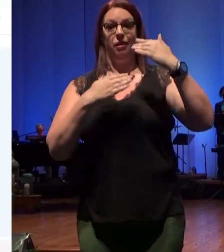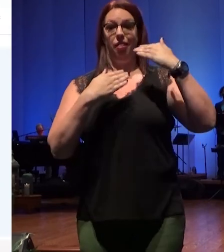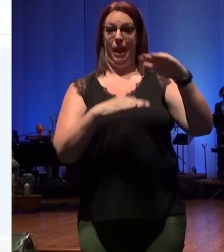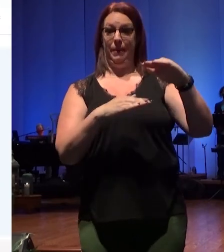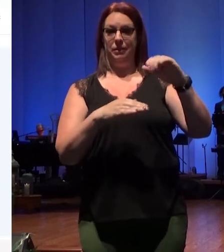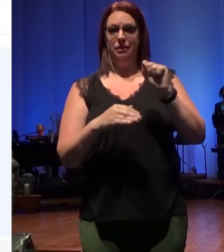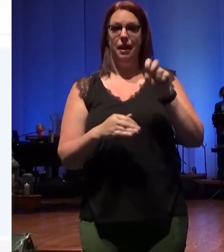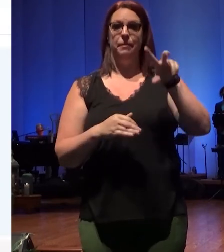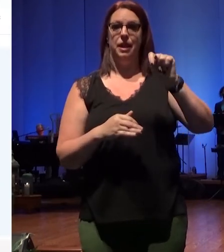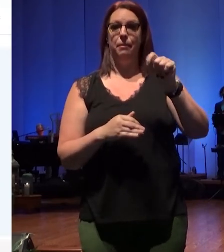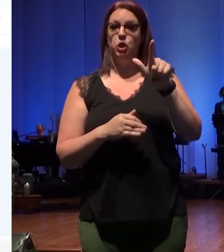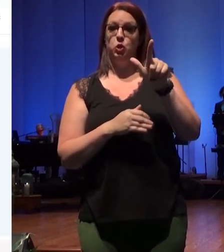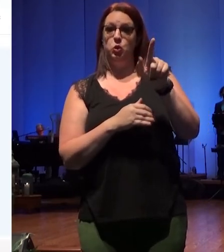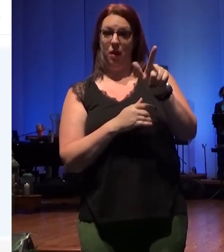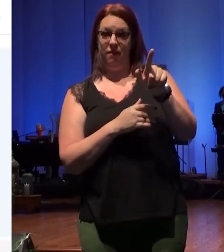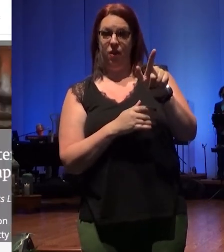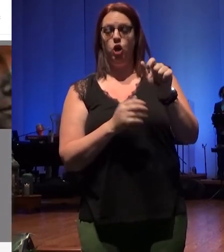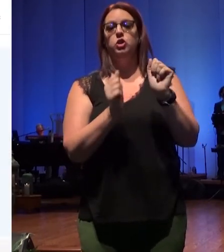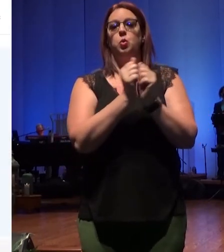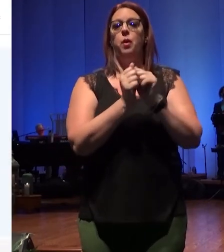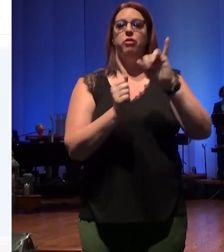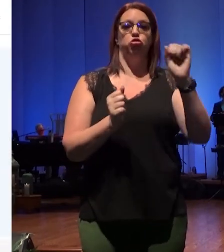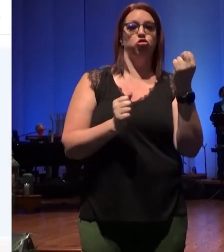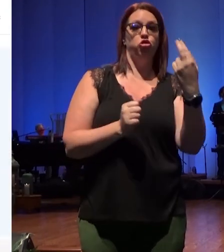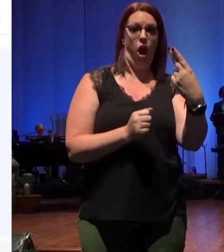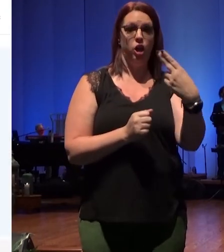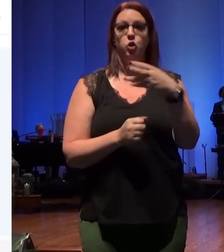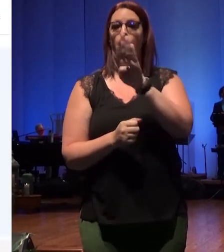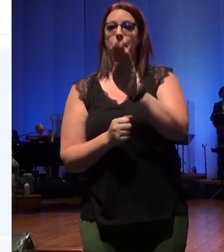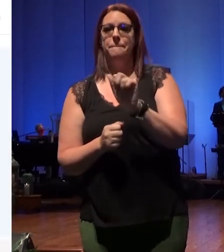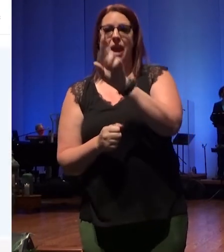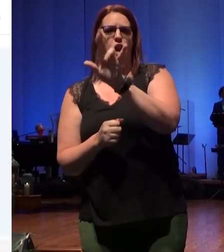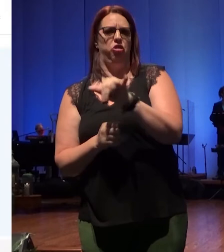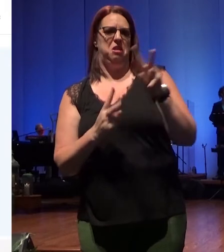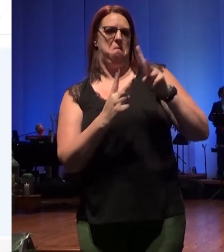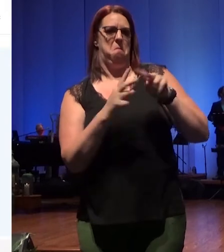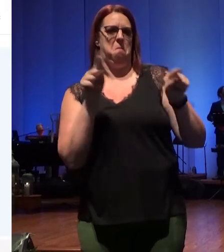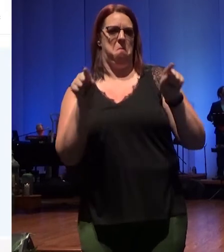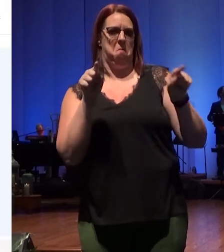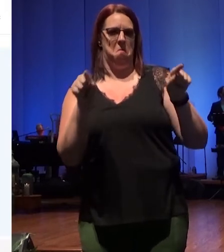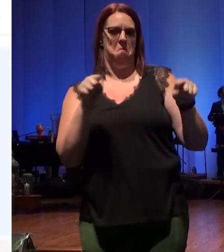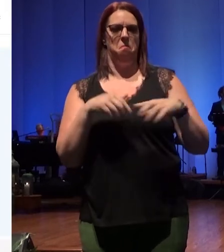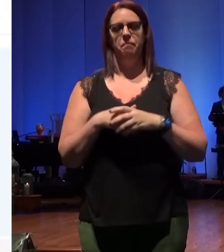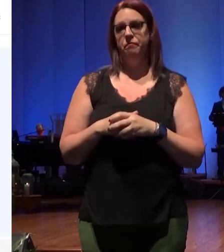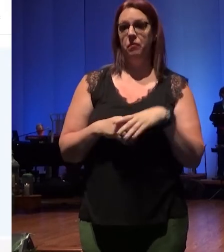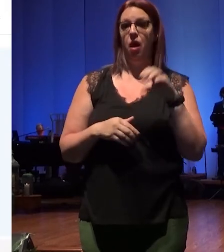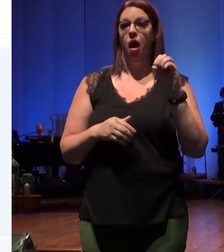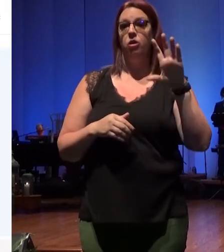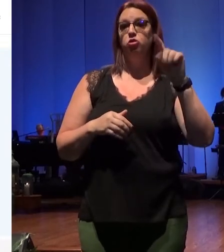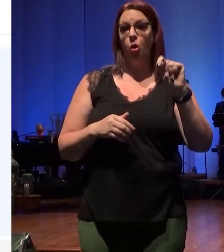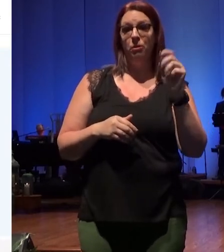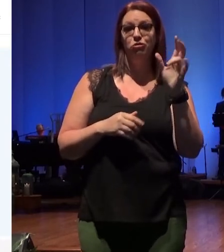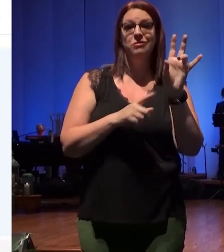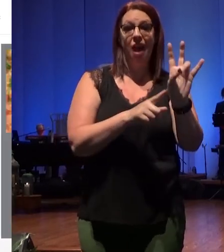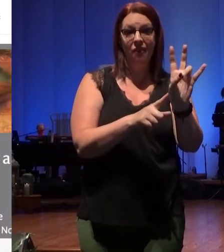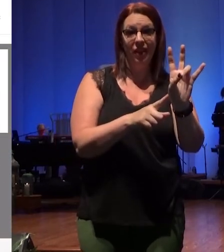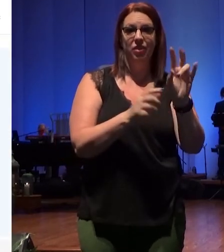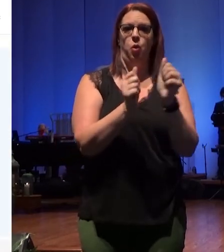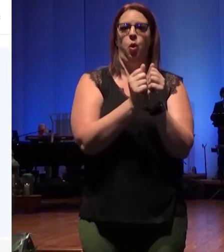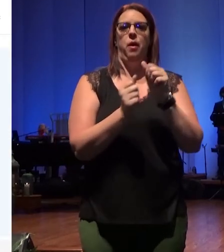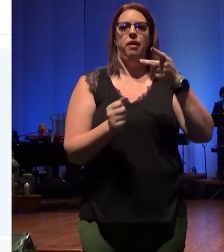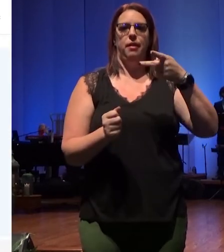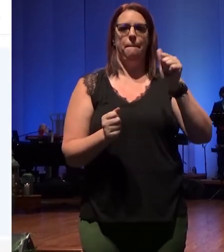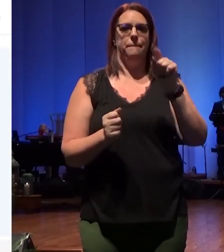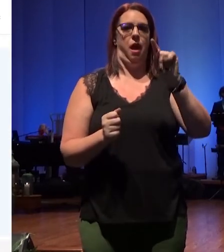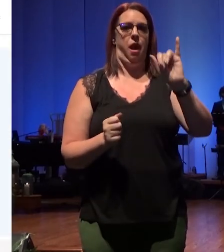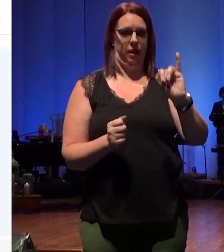21st with Josh Reeves or Barry Ebert. Existential Metapsychiatry, Thursday, October 7th with Patty Lukenbach. Prayer